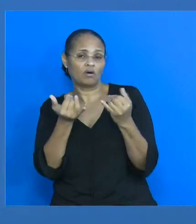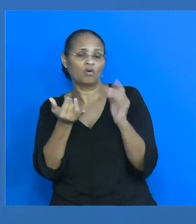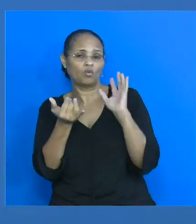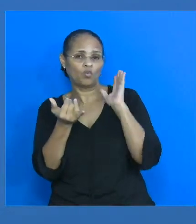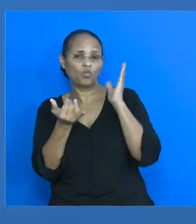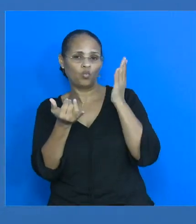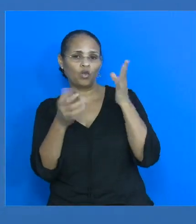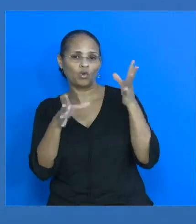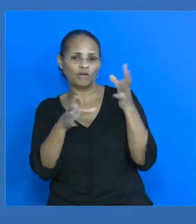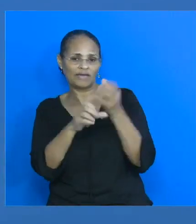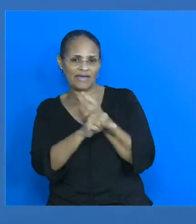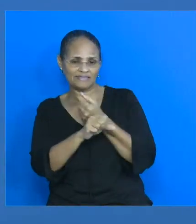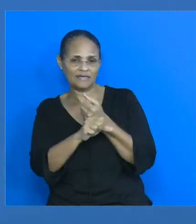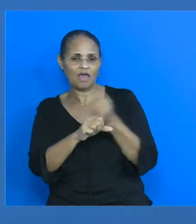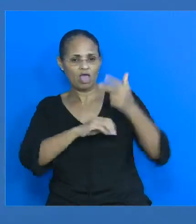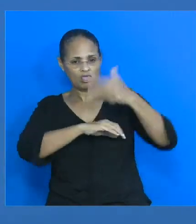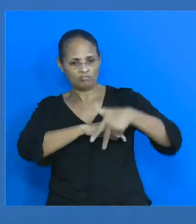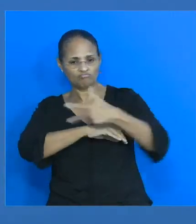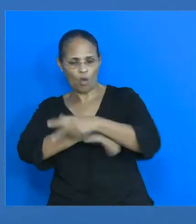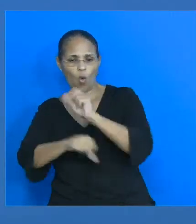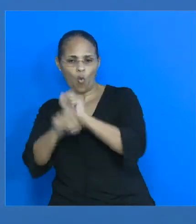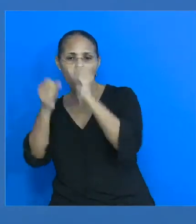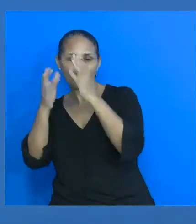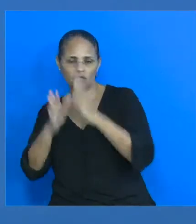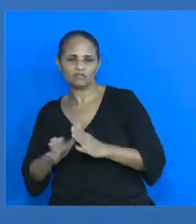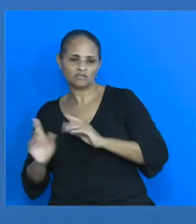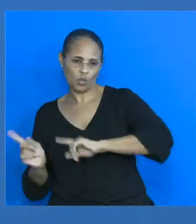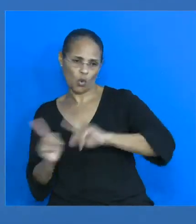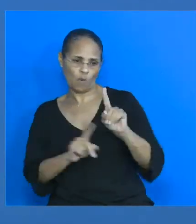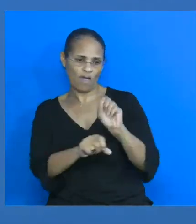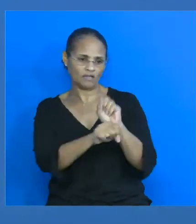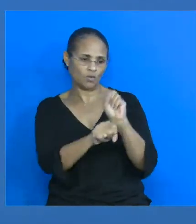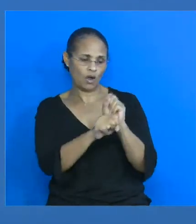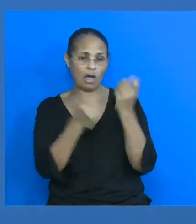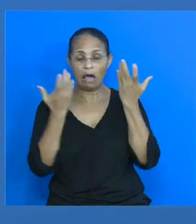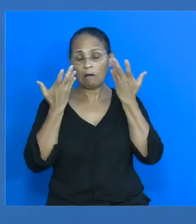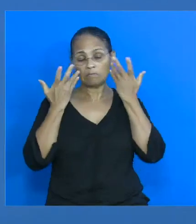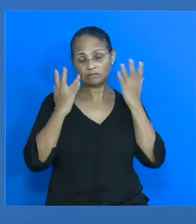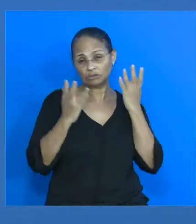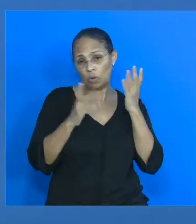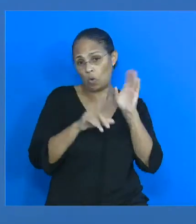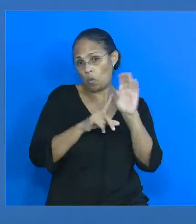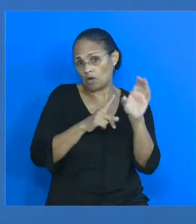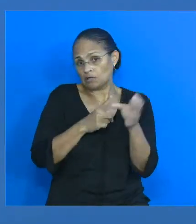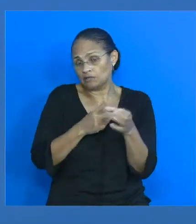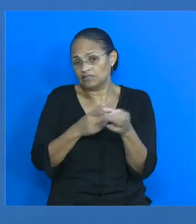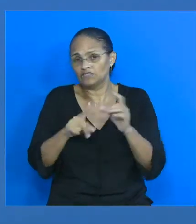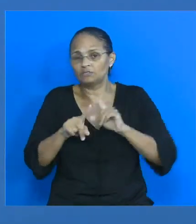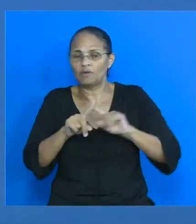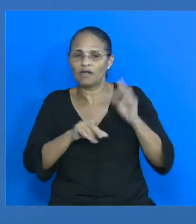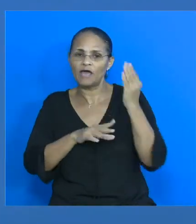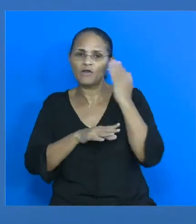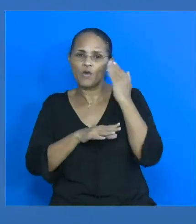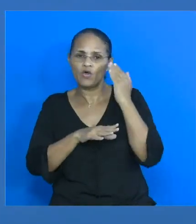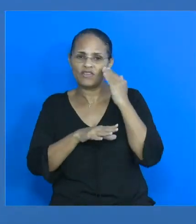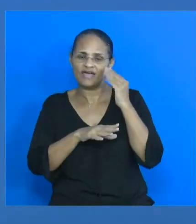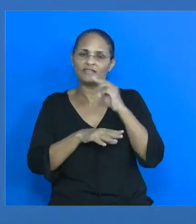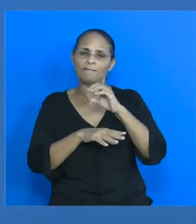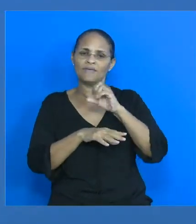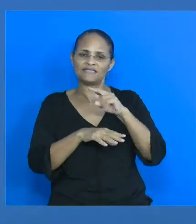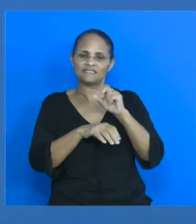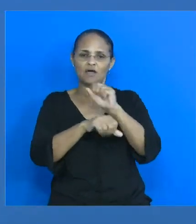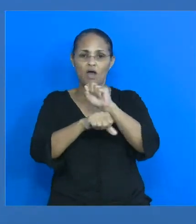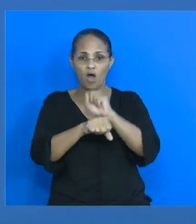dock workers back to work. I cannot state under what particular conditions. I do know that the Minister of Labor, through